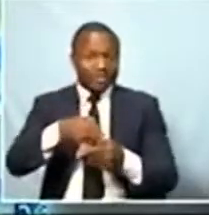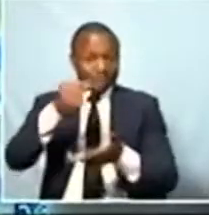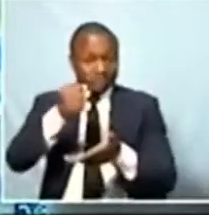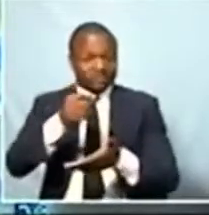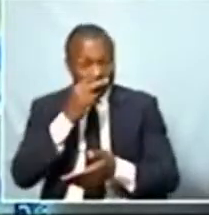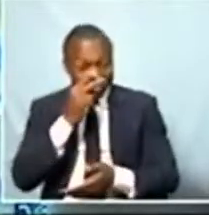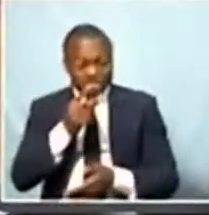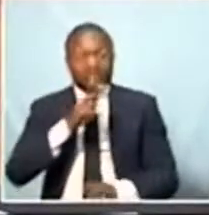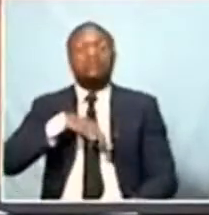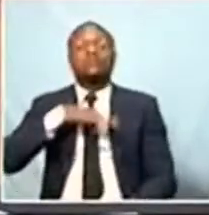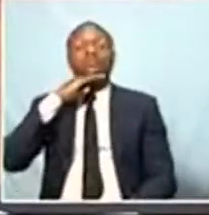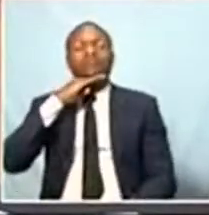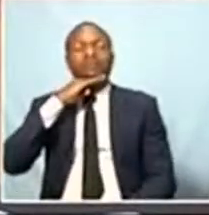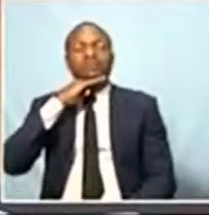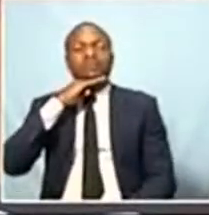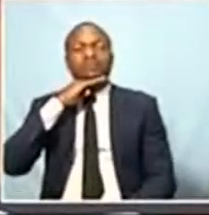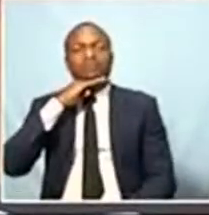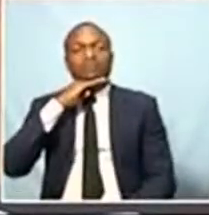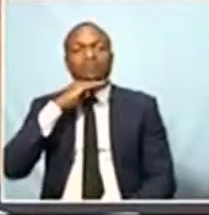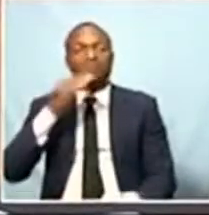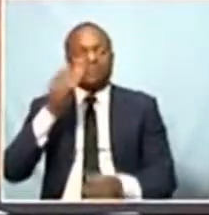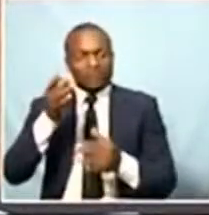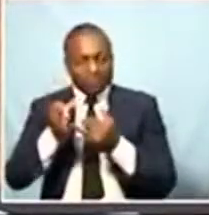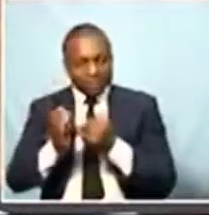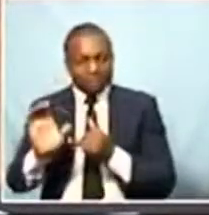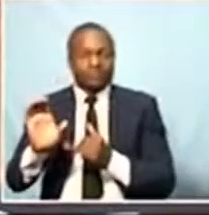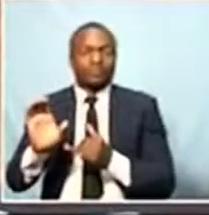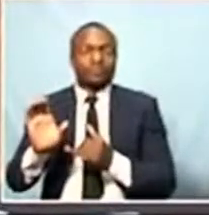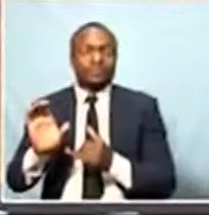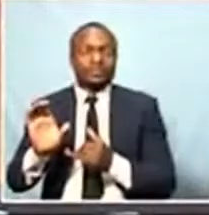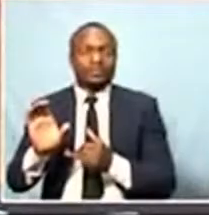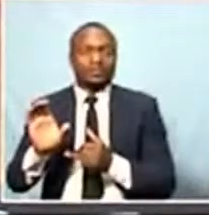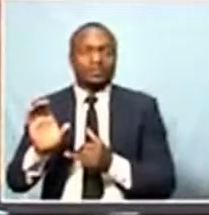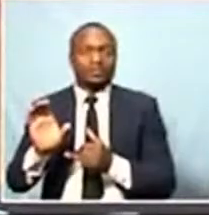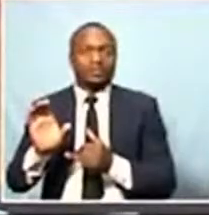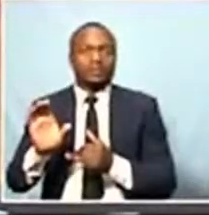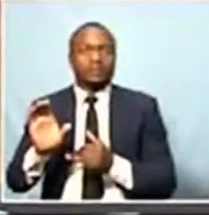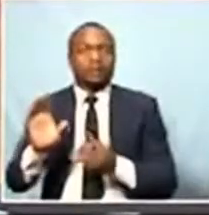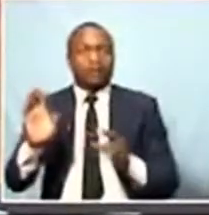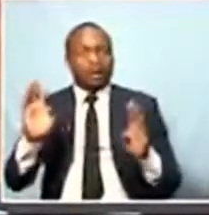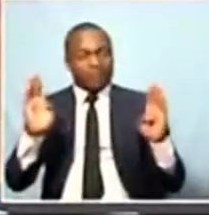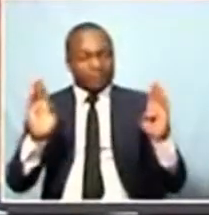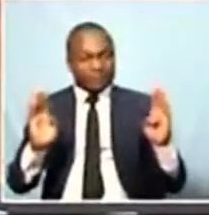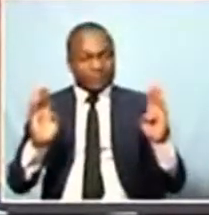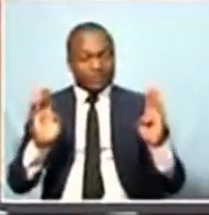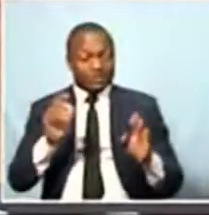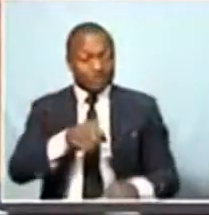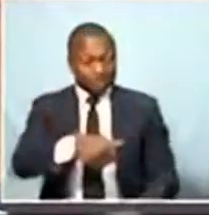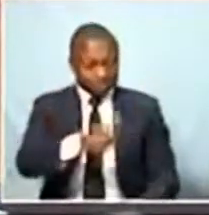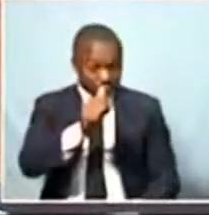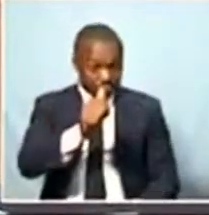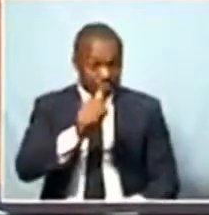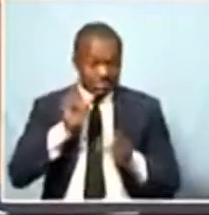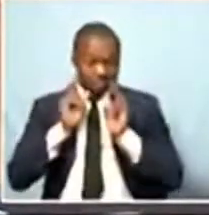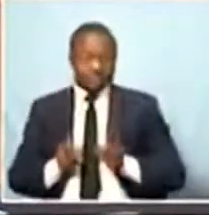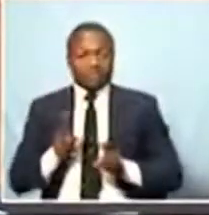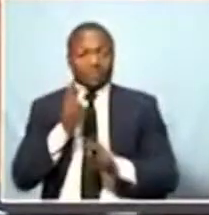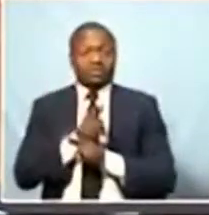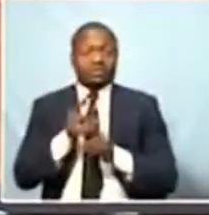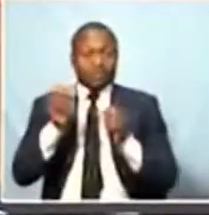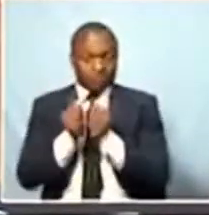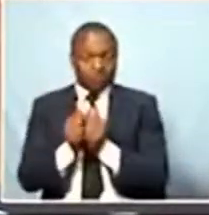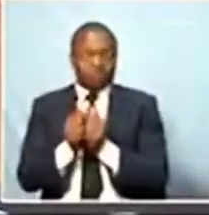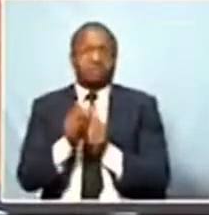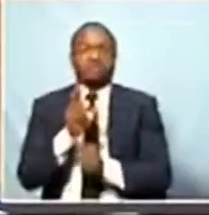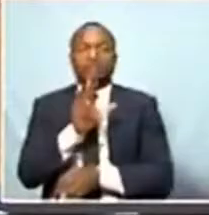see sufficient provision for interface between yourselves as Human Rights Commission and